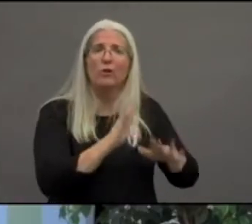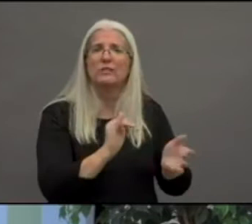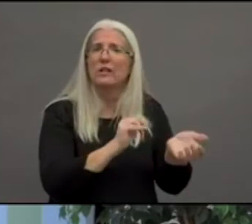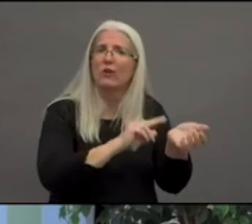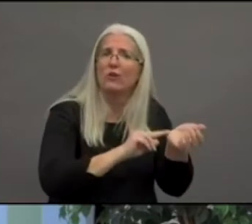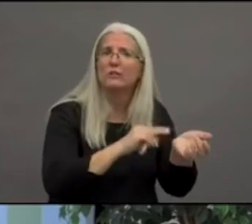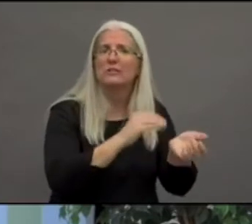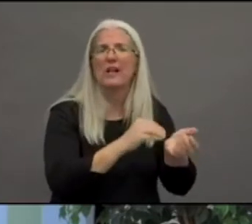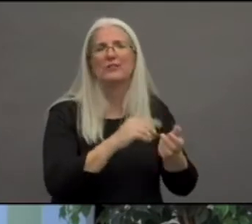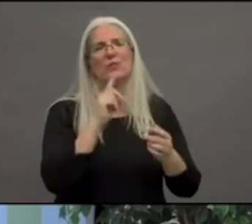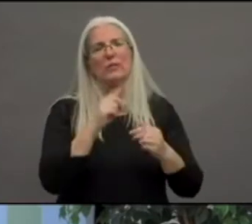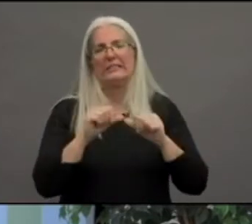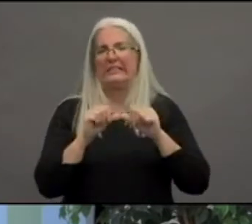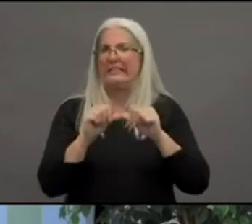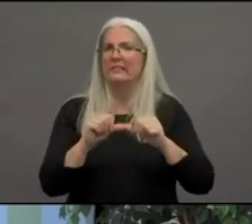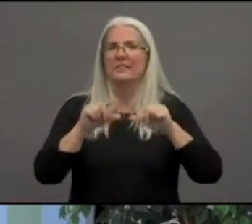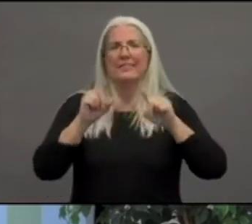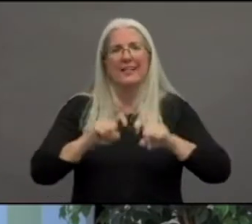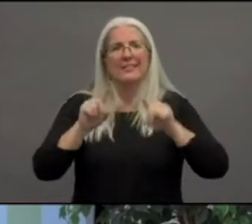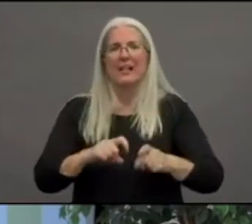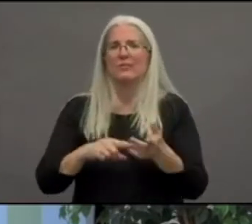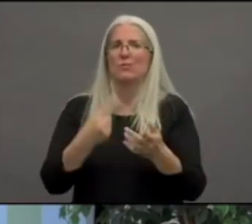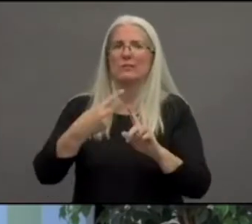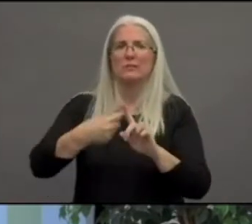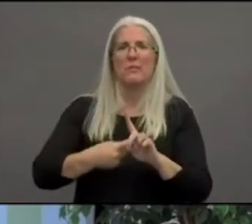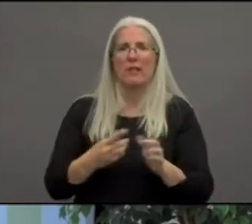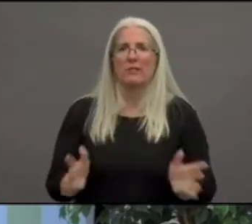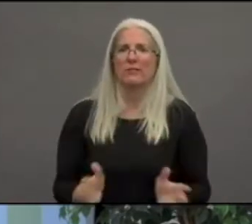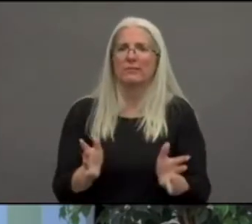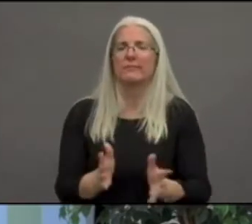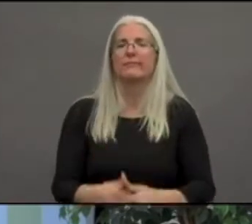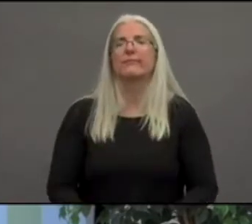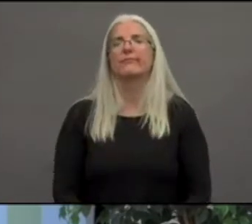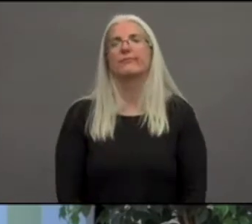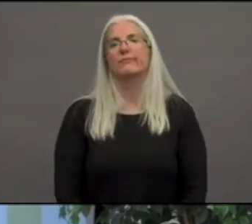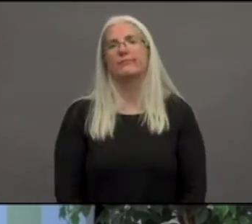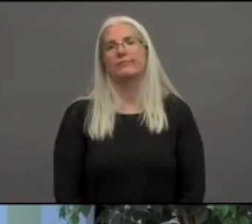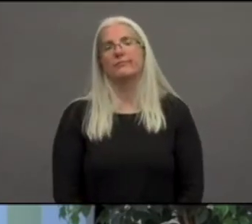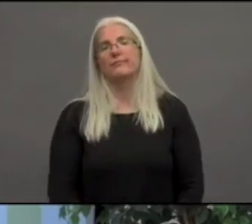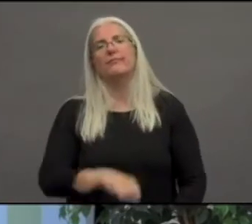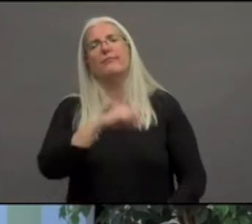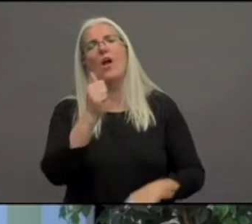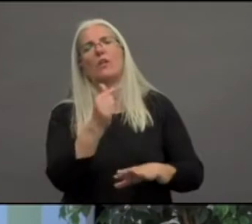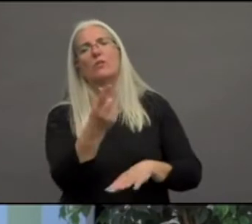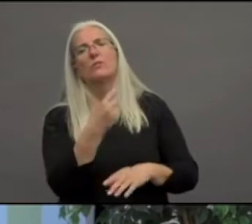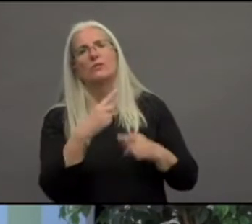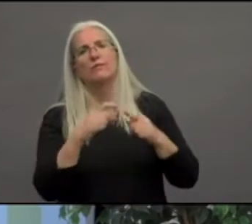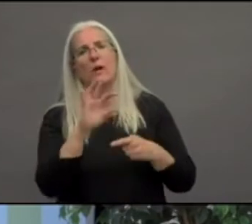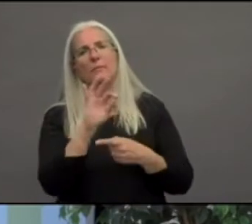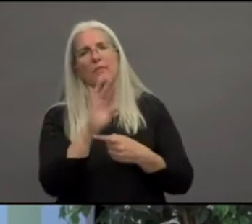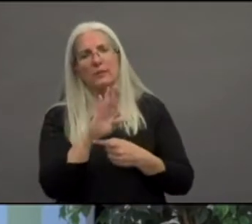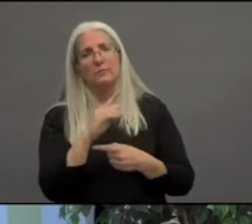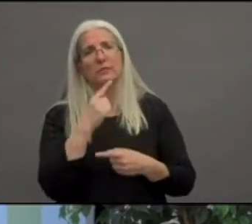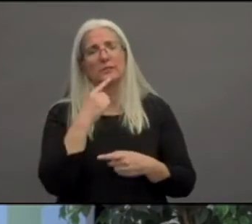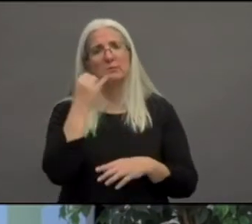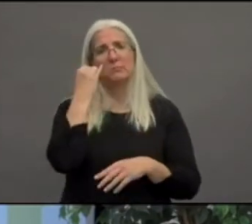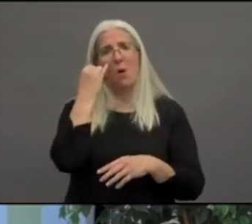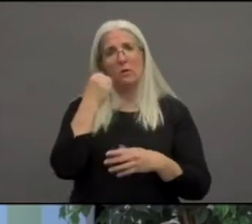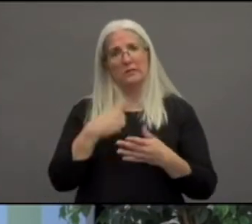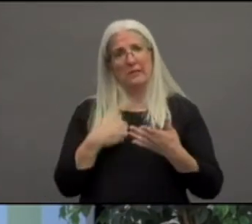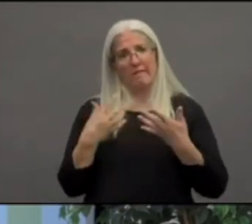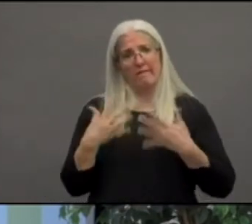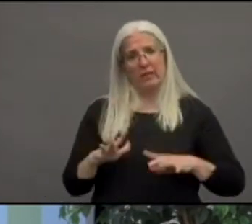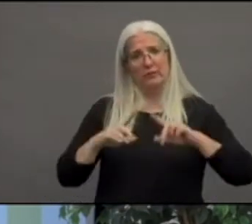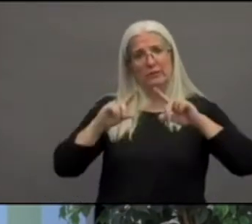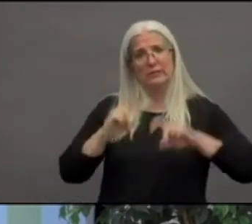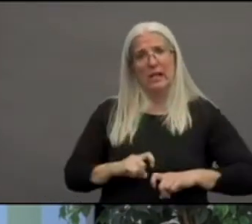A question that came into us on Facebook, once tested, should I still follow all protocols? Can